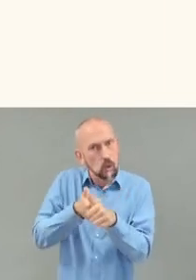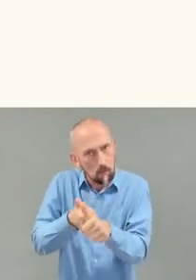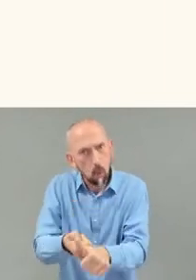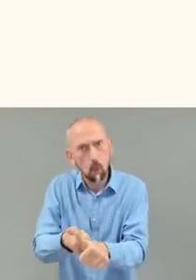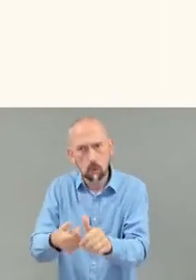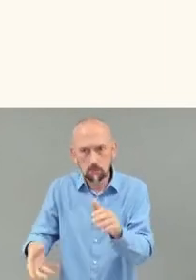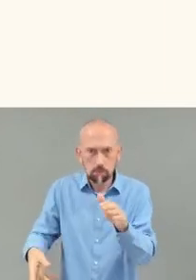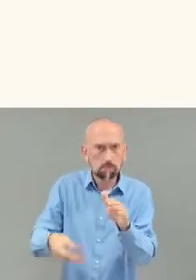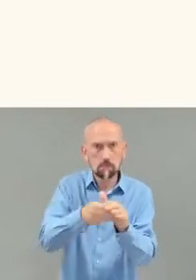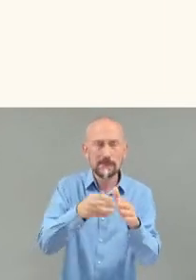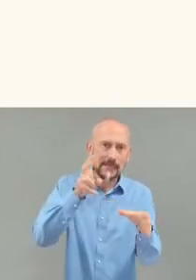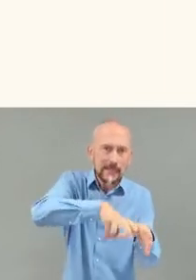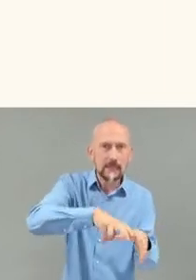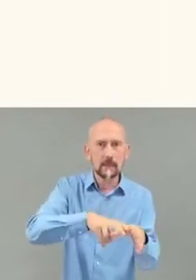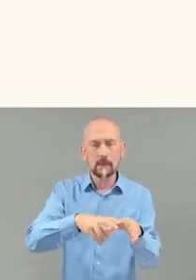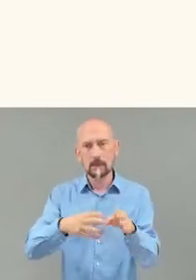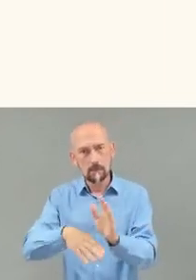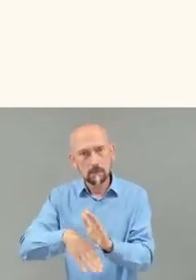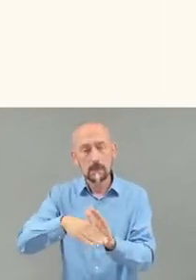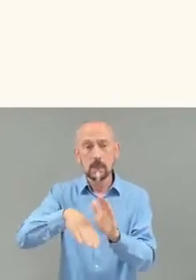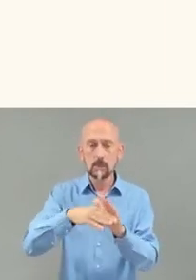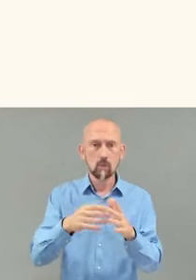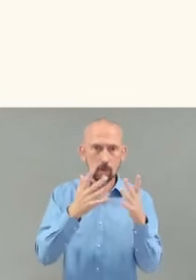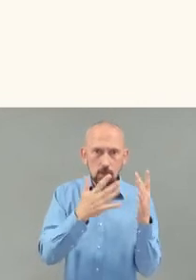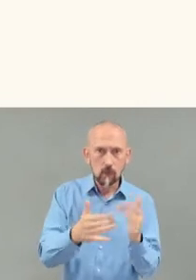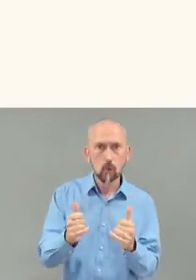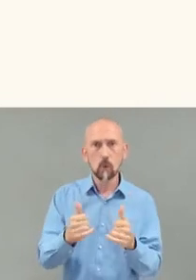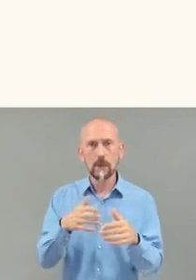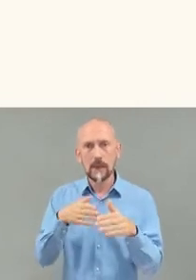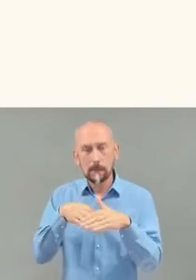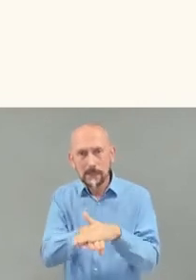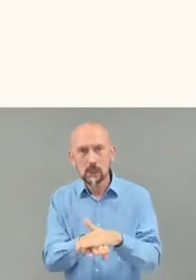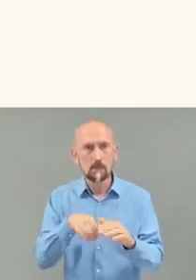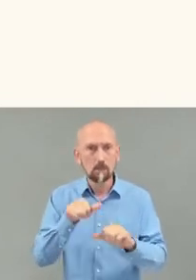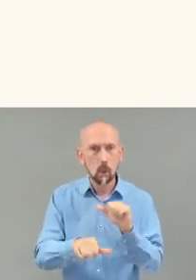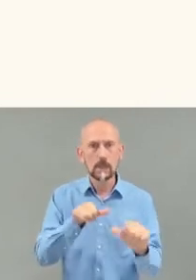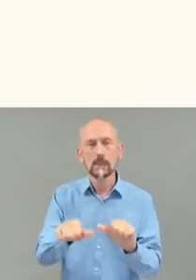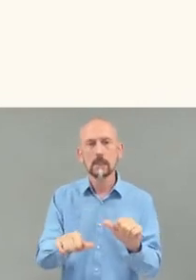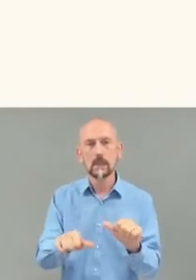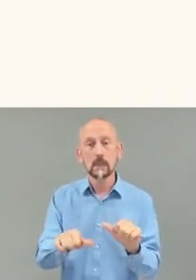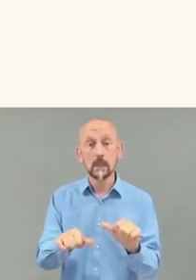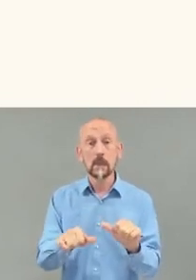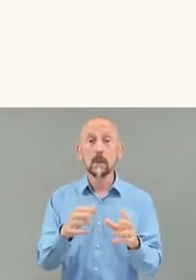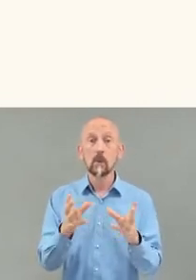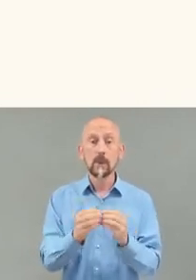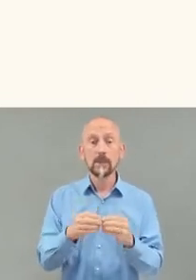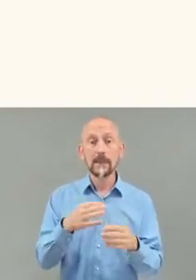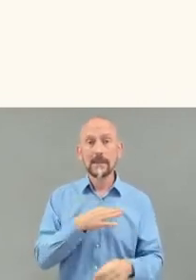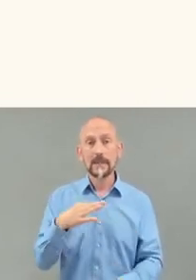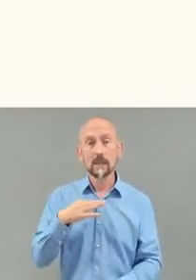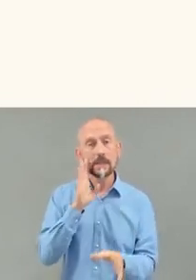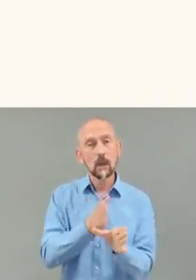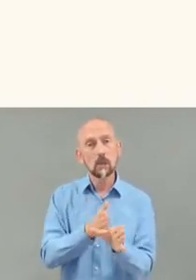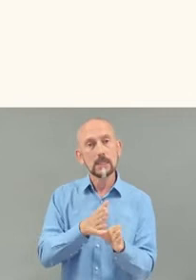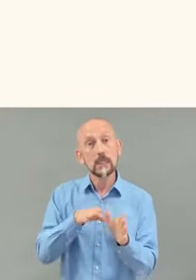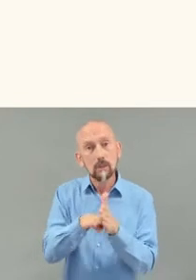courses, reviewing their admissions processes, but also then on clinical psychology training courses, having spaces